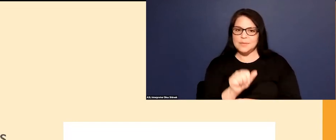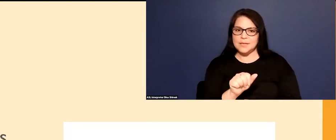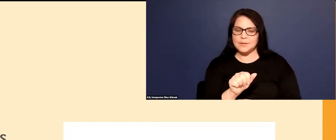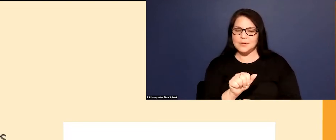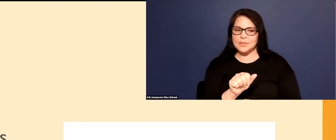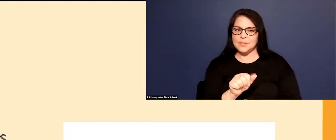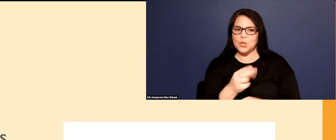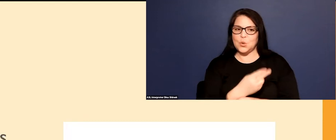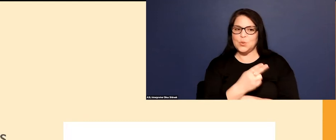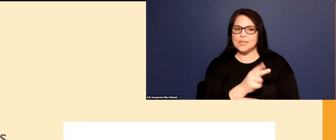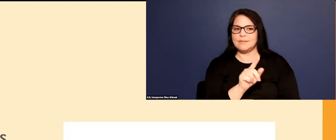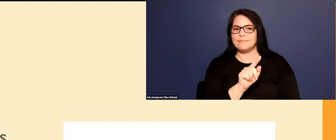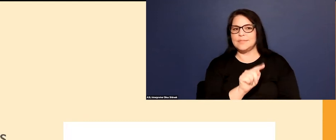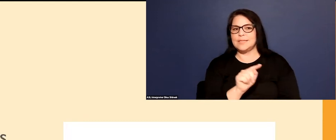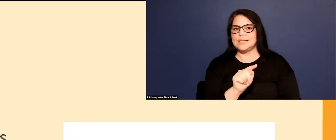use teletypewriters.